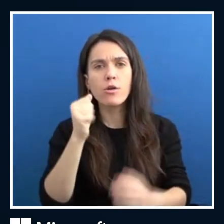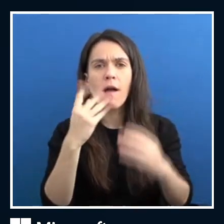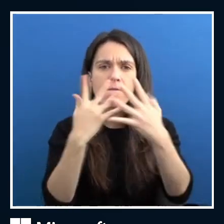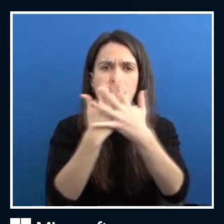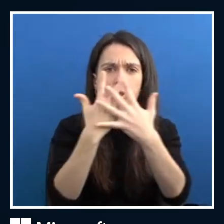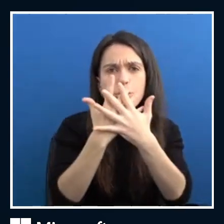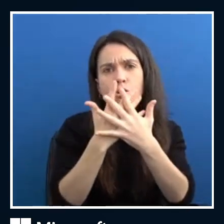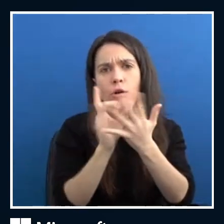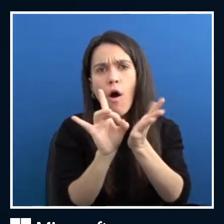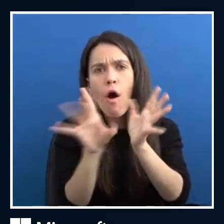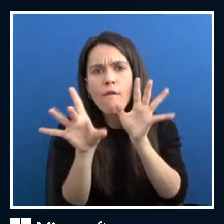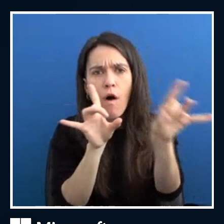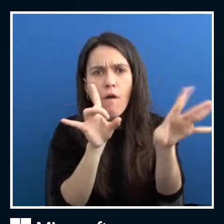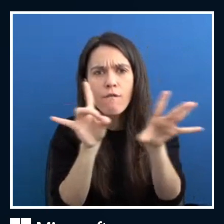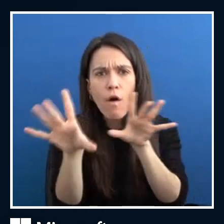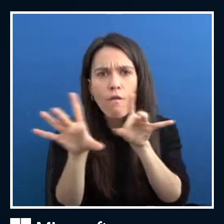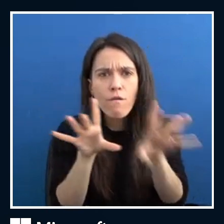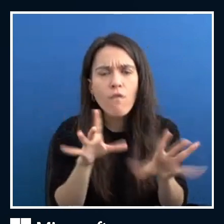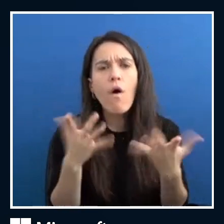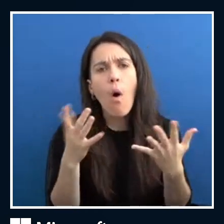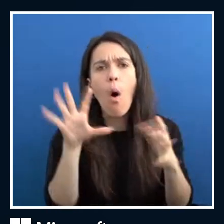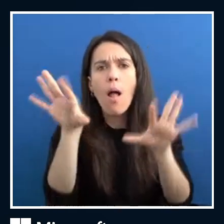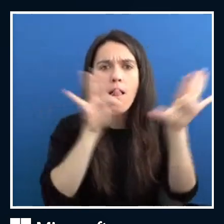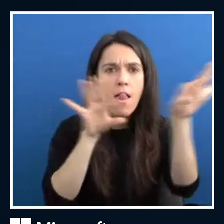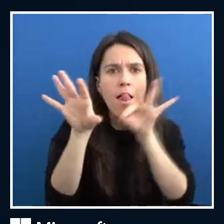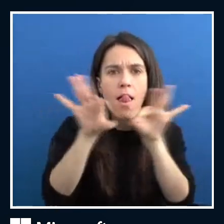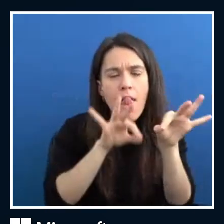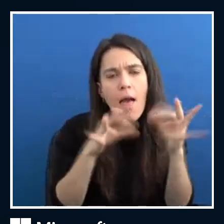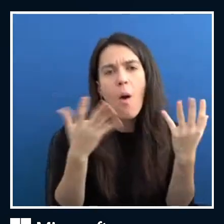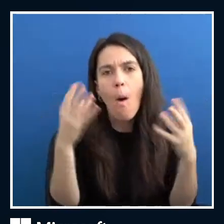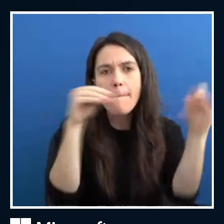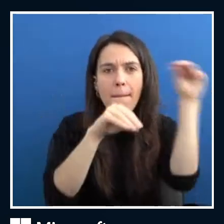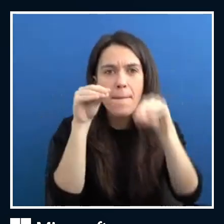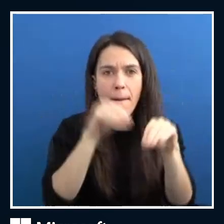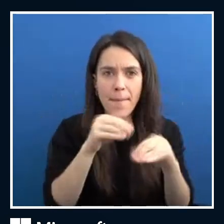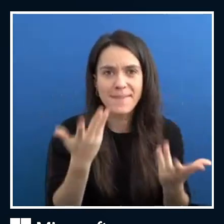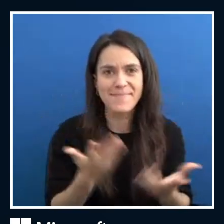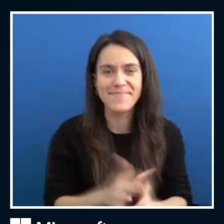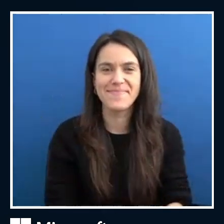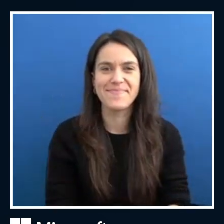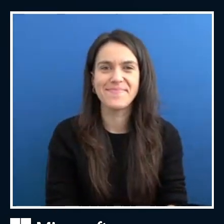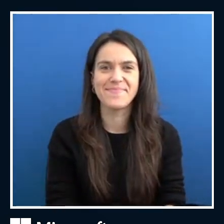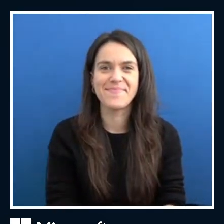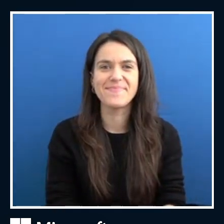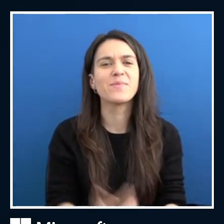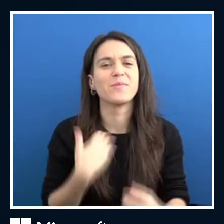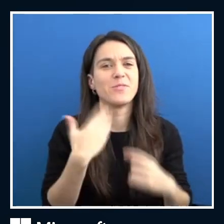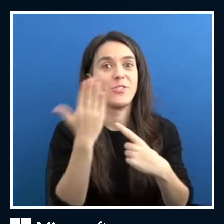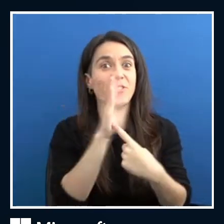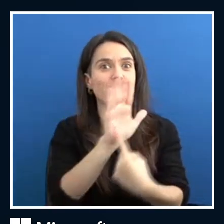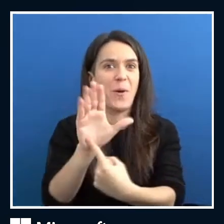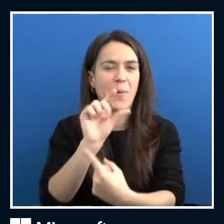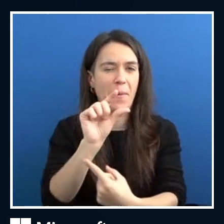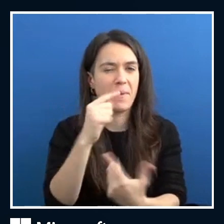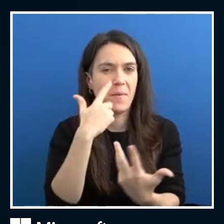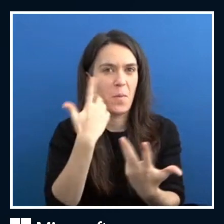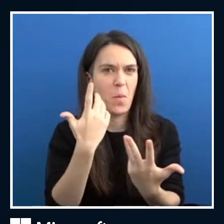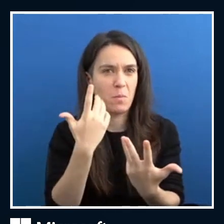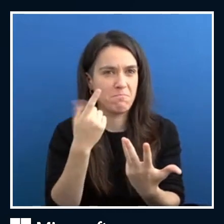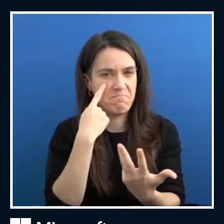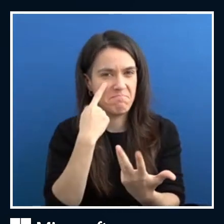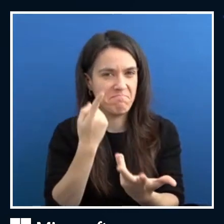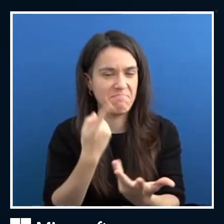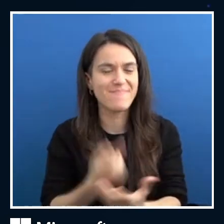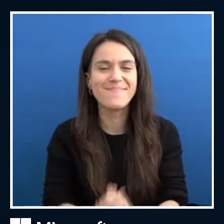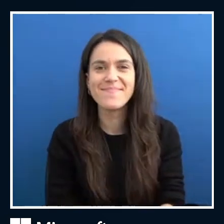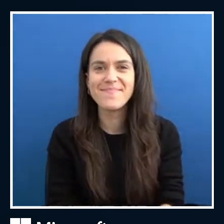are sortable, facetable, and searchable. I'll show you in a bit also what facetable means. A good one